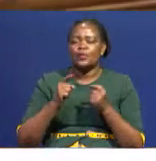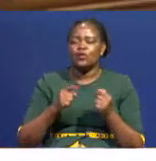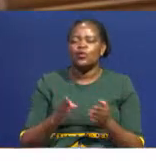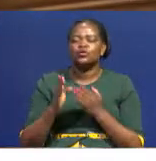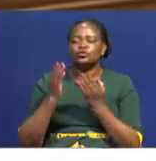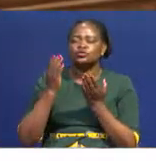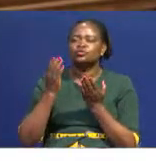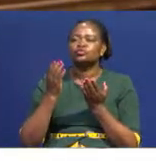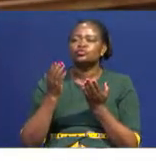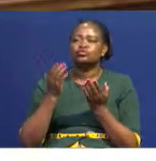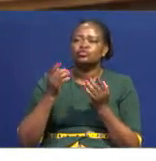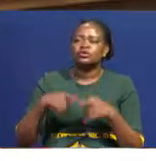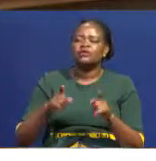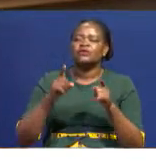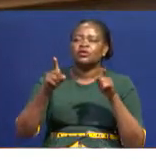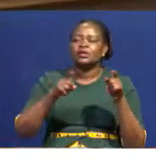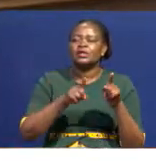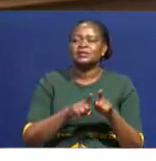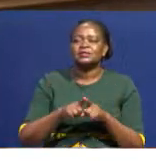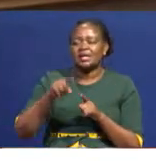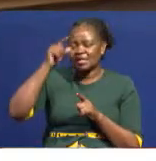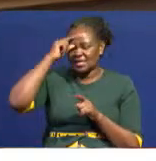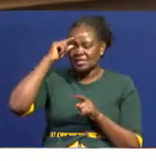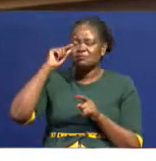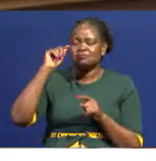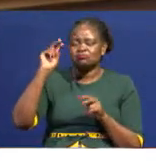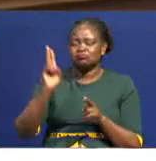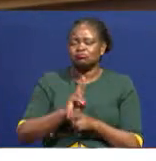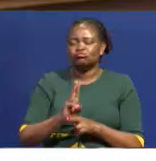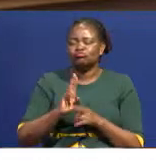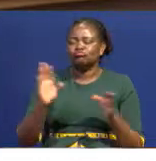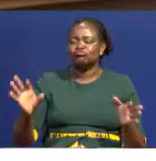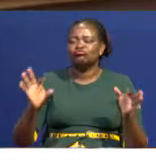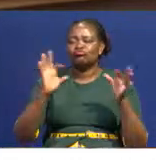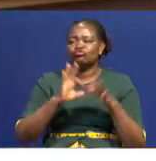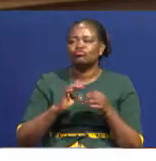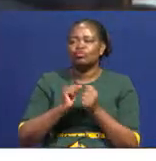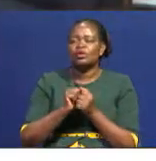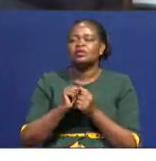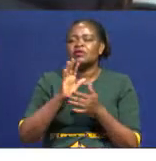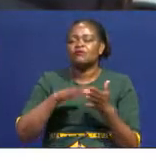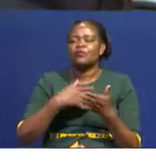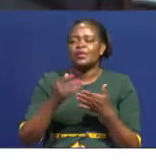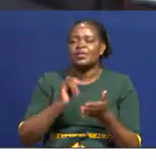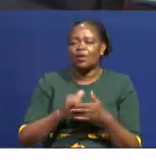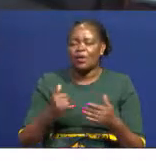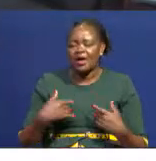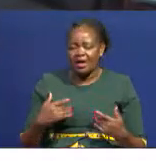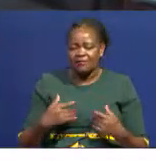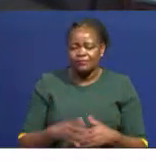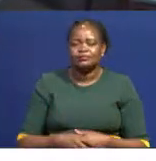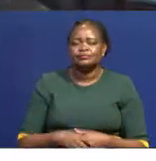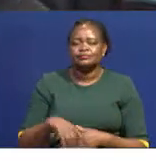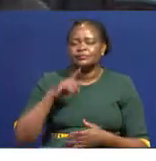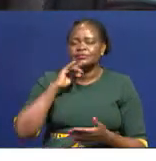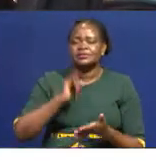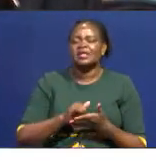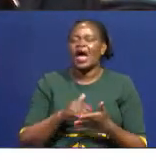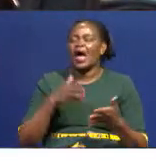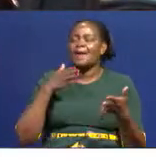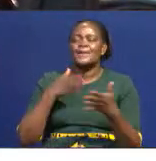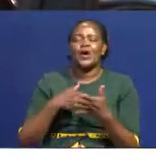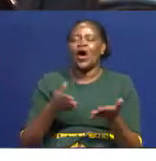to self-regulate as the government monitors compliance with existing frameworks. The CS argues that a total ban